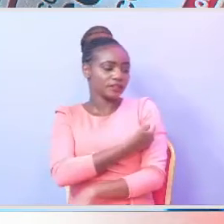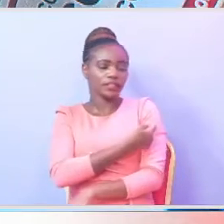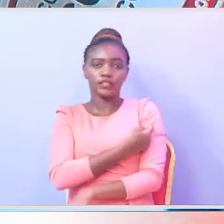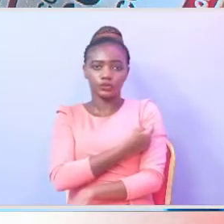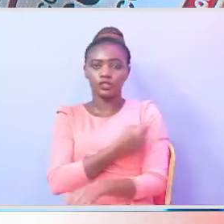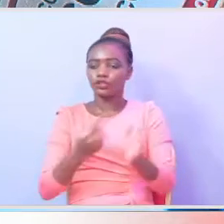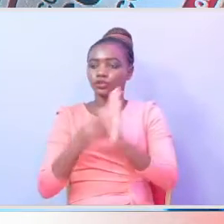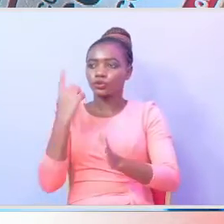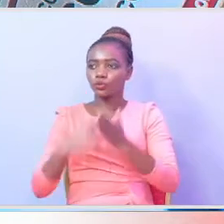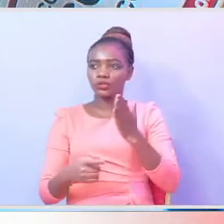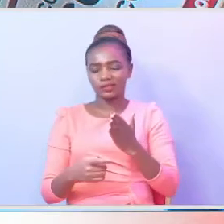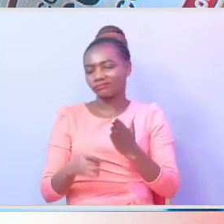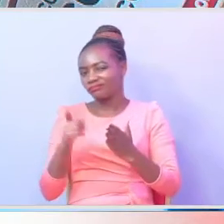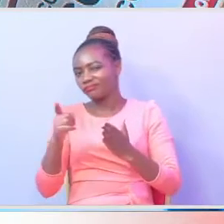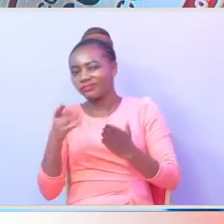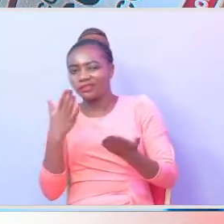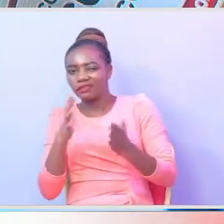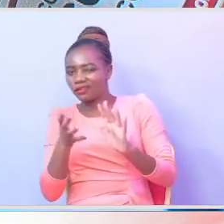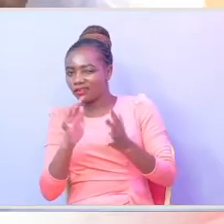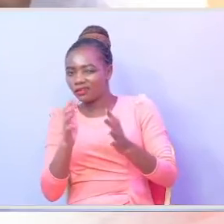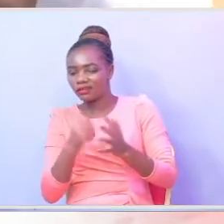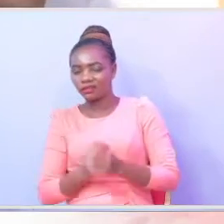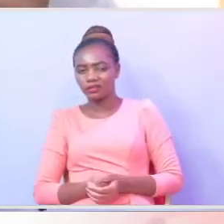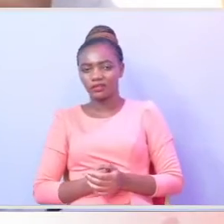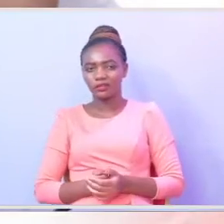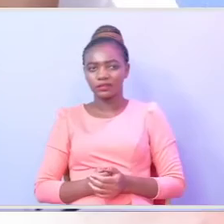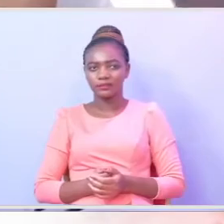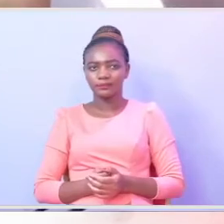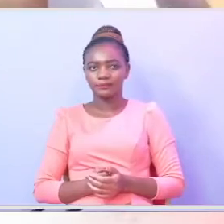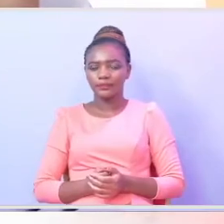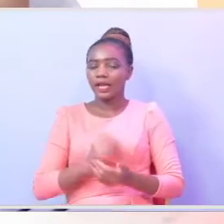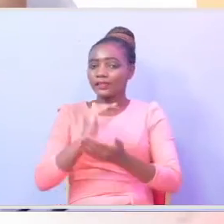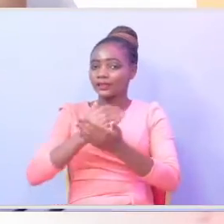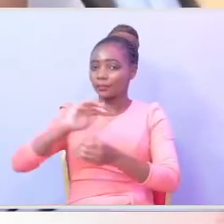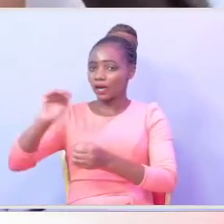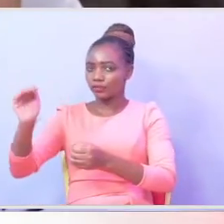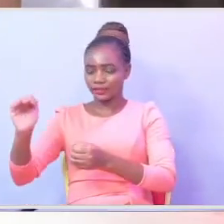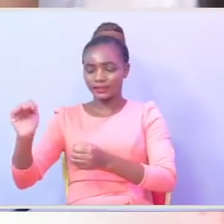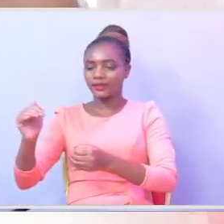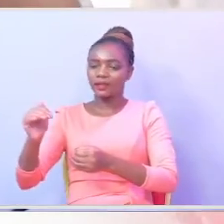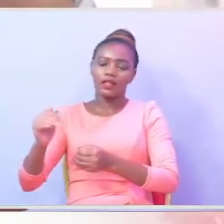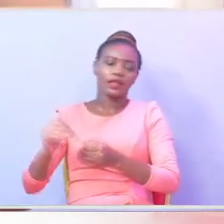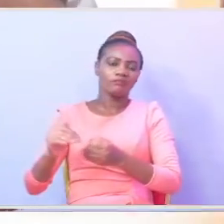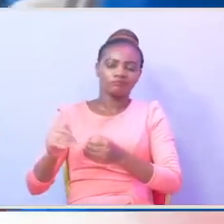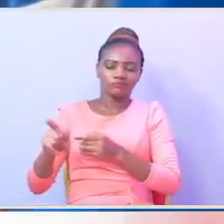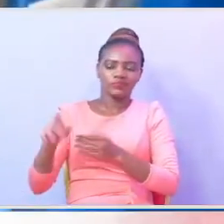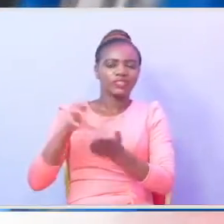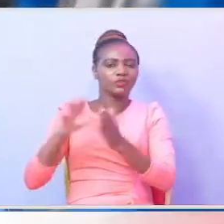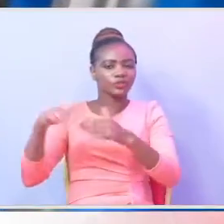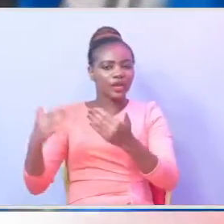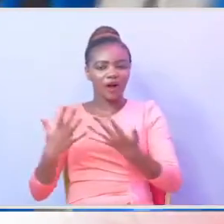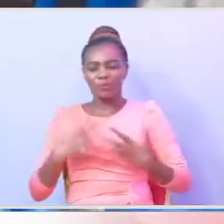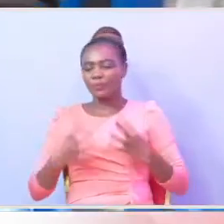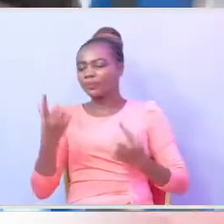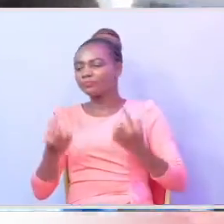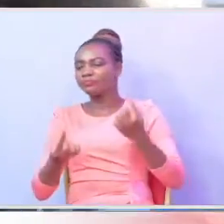proves to be a long shot. Zainab Mohamed has more. With some counties witnessing an extremely low turnout as far as the